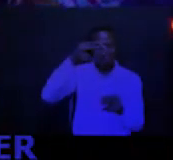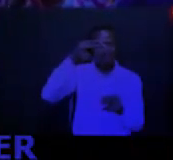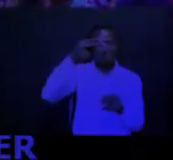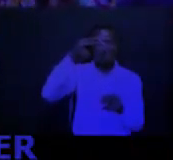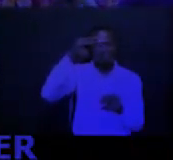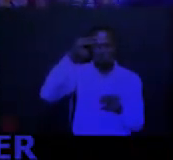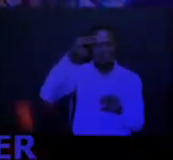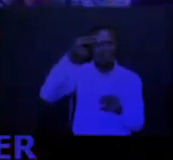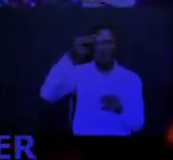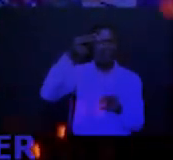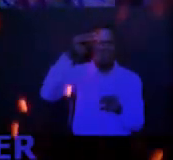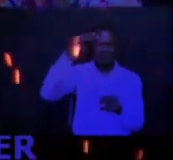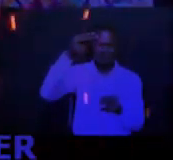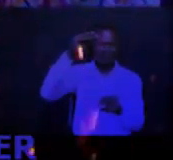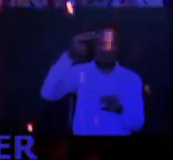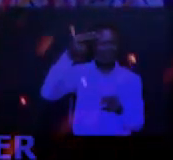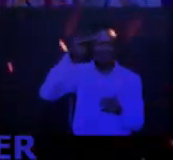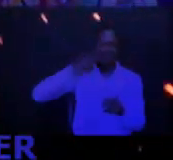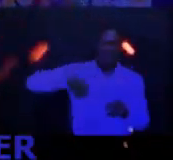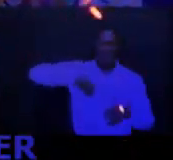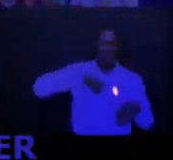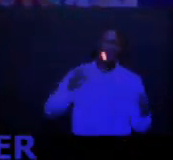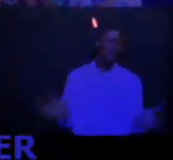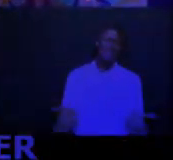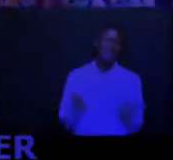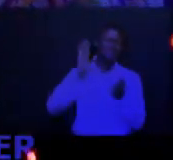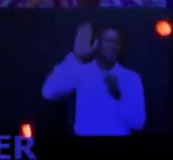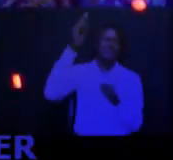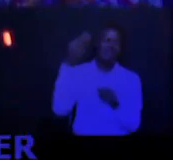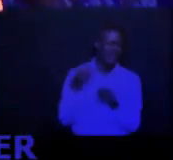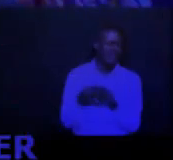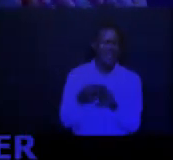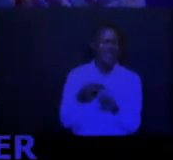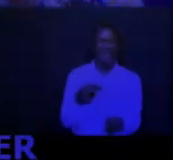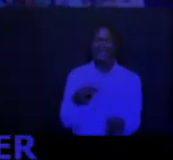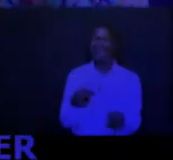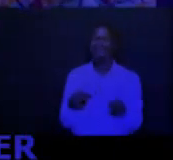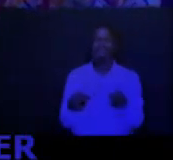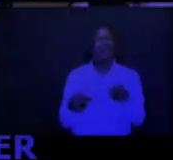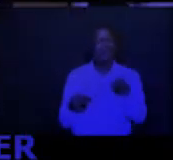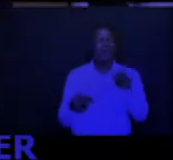be seated. We lift your name. We lift your name.